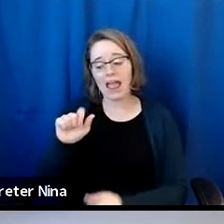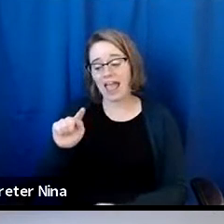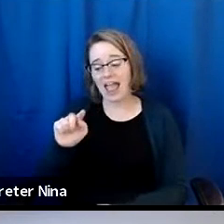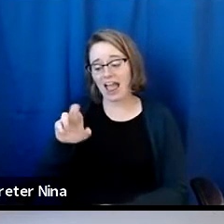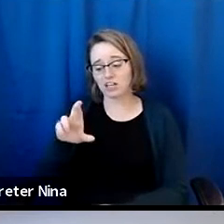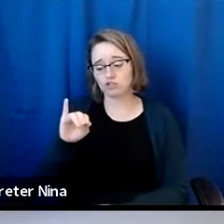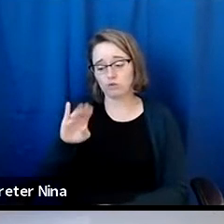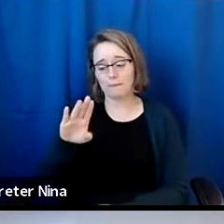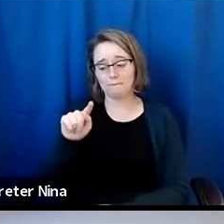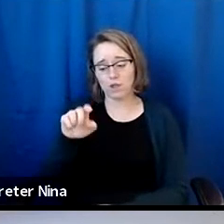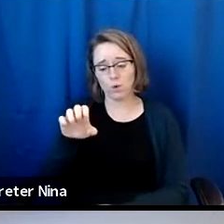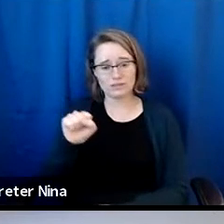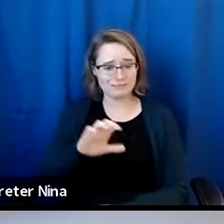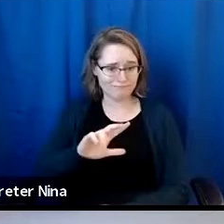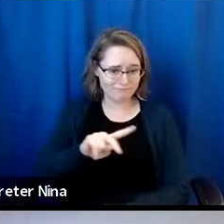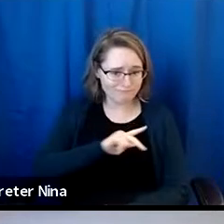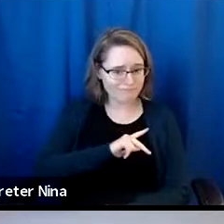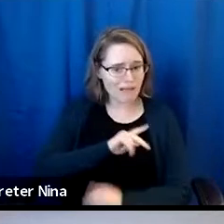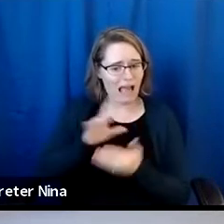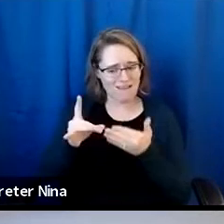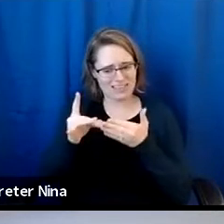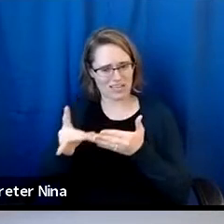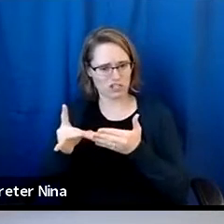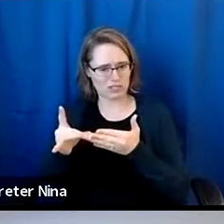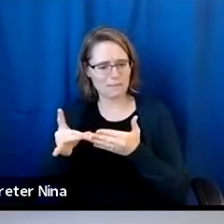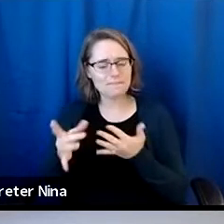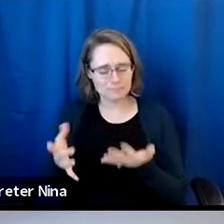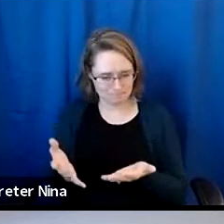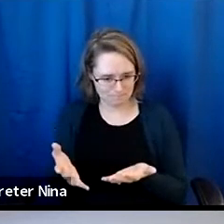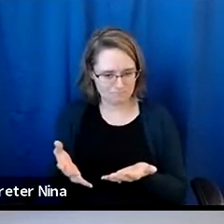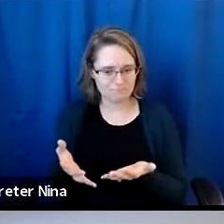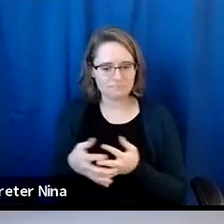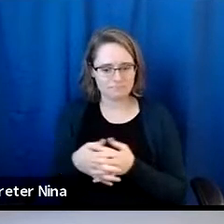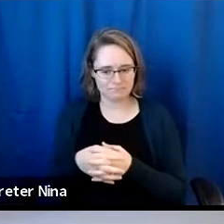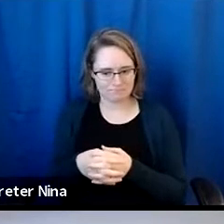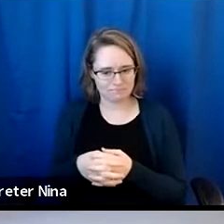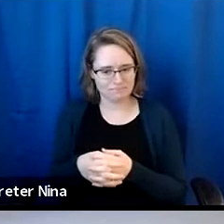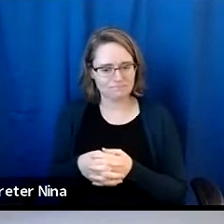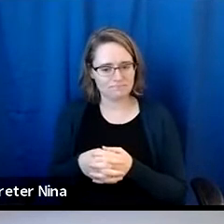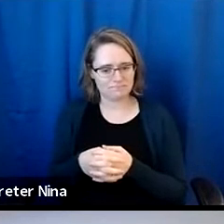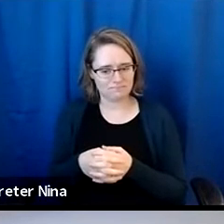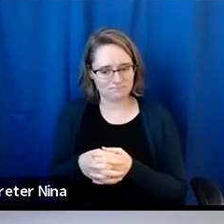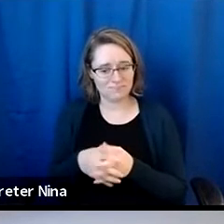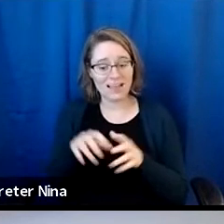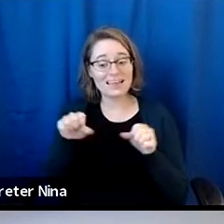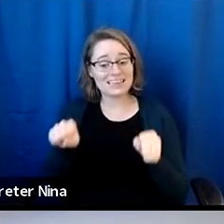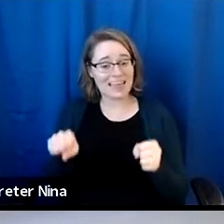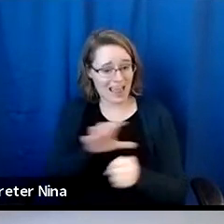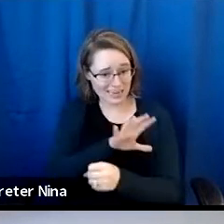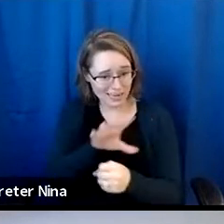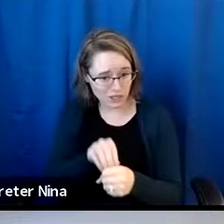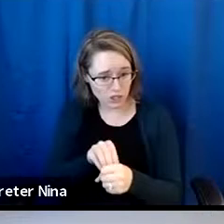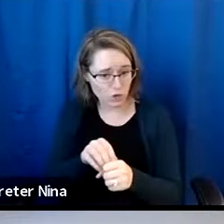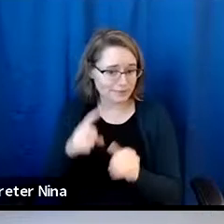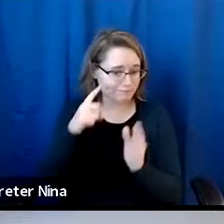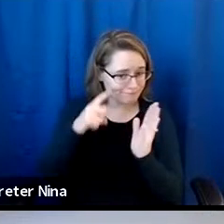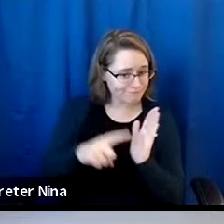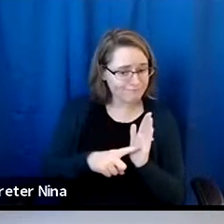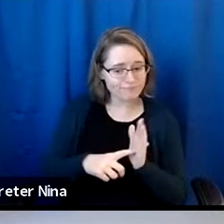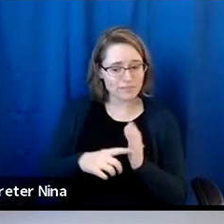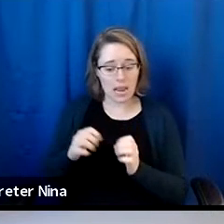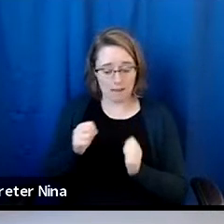of leadership. And, some of those include a perspective of